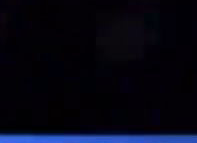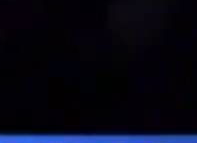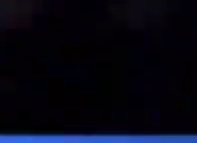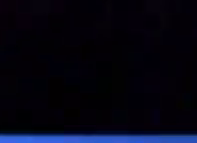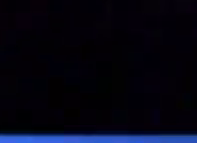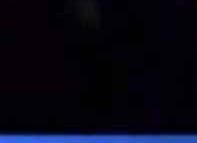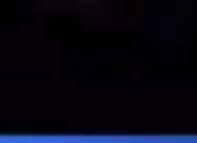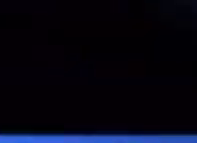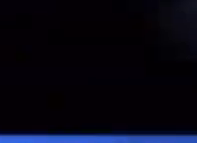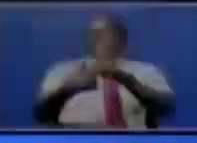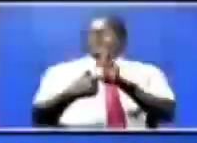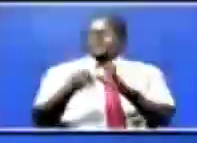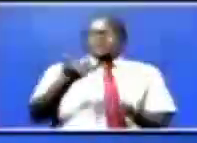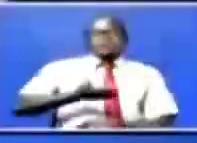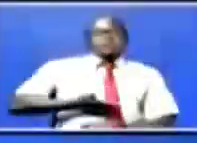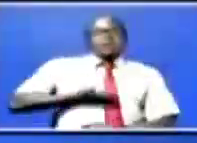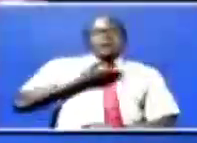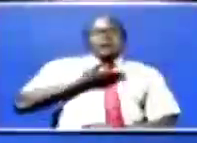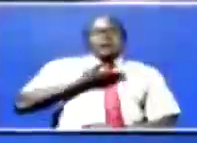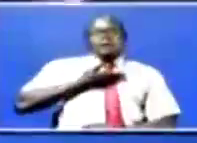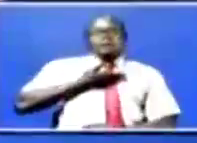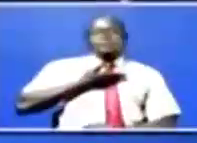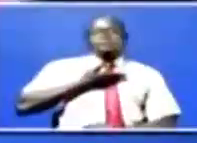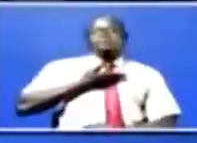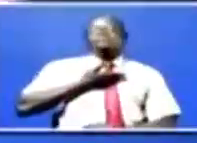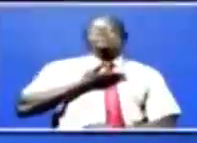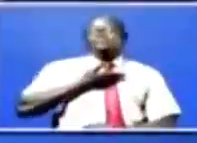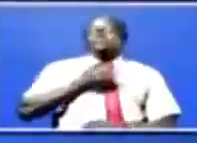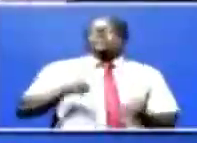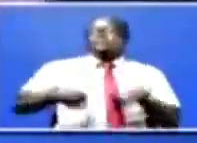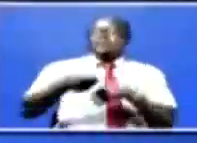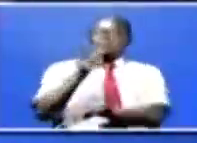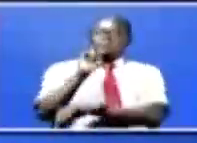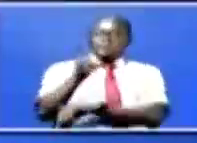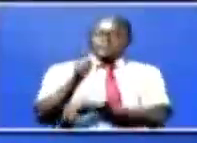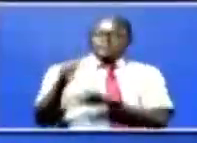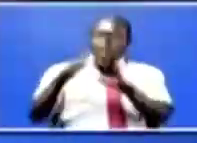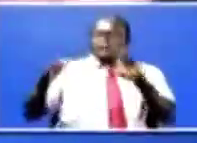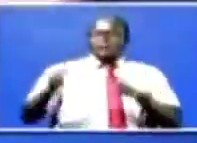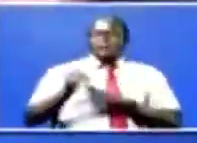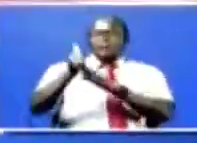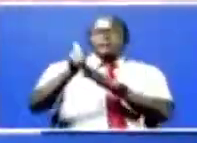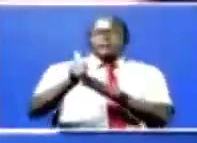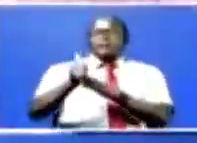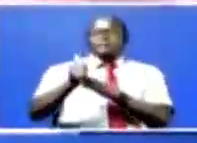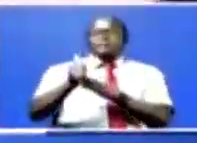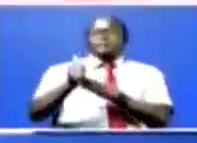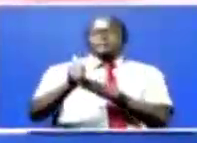They exhibited anger, fury, and even issued threats to the House leadership.